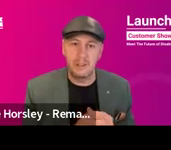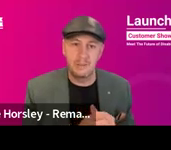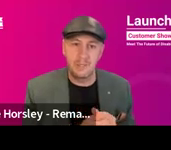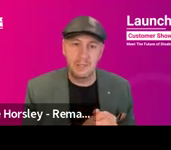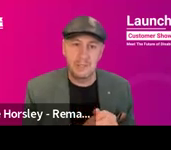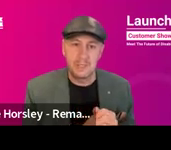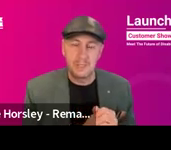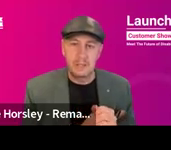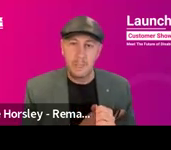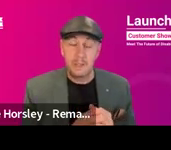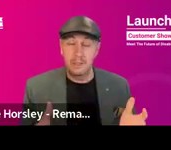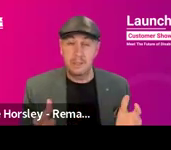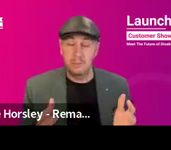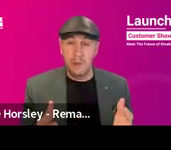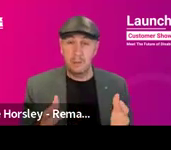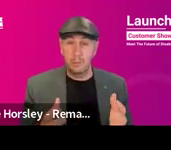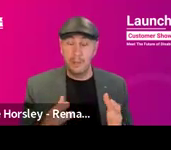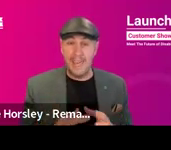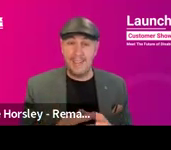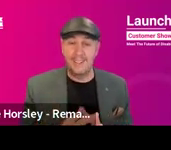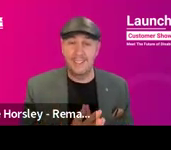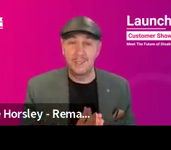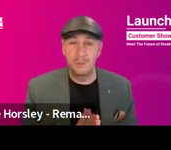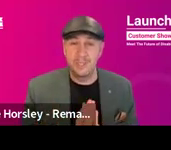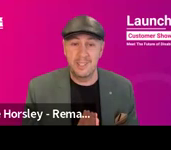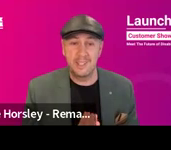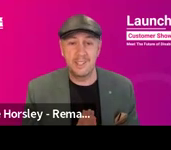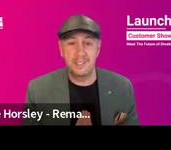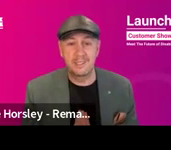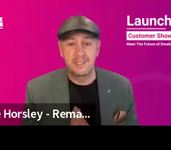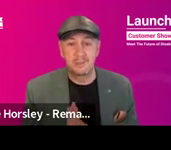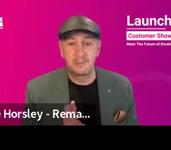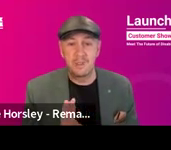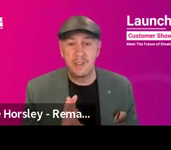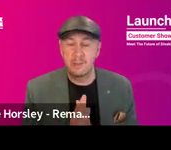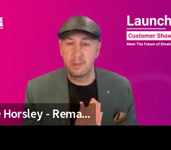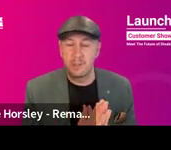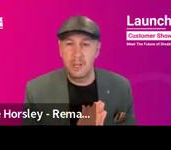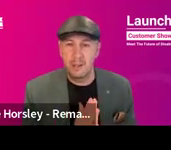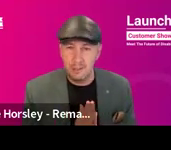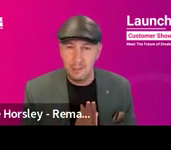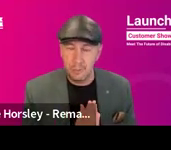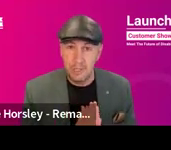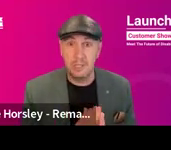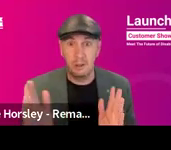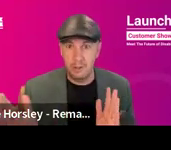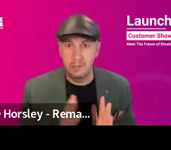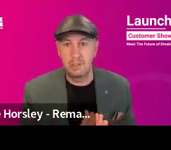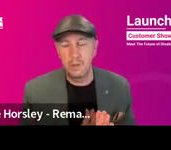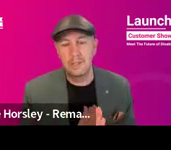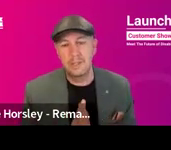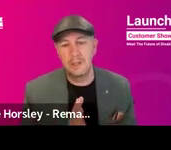of our lives. Since Remarkable began in 2016, we've now supported about